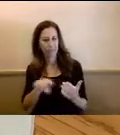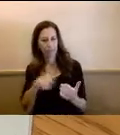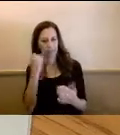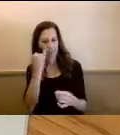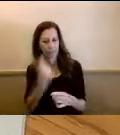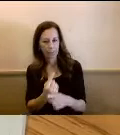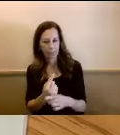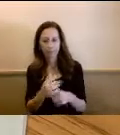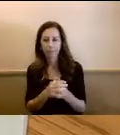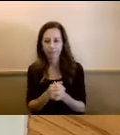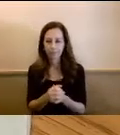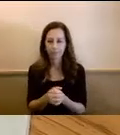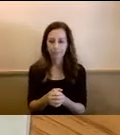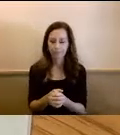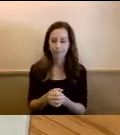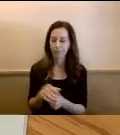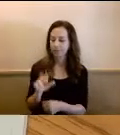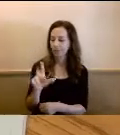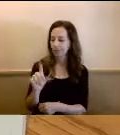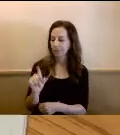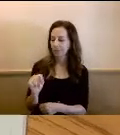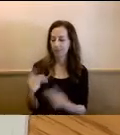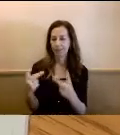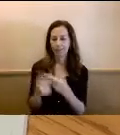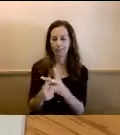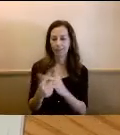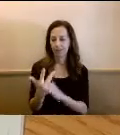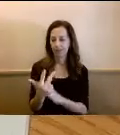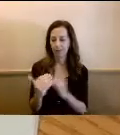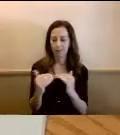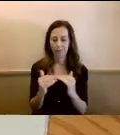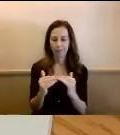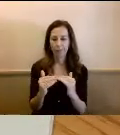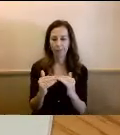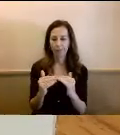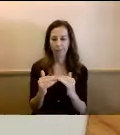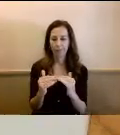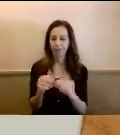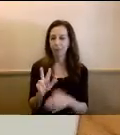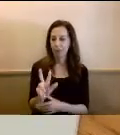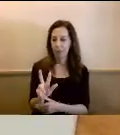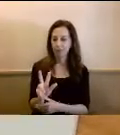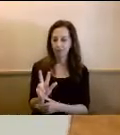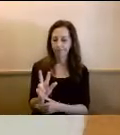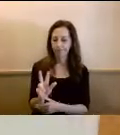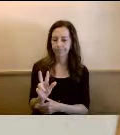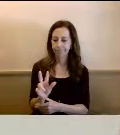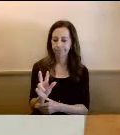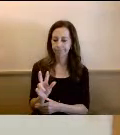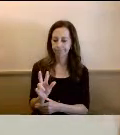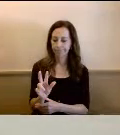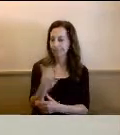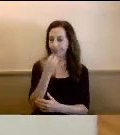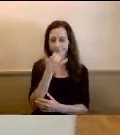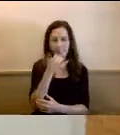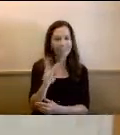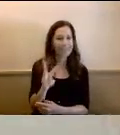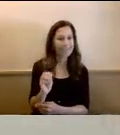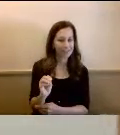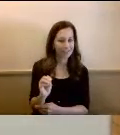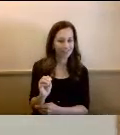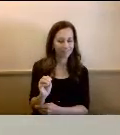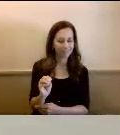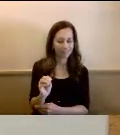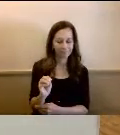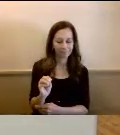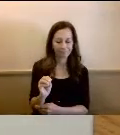Verify that we got it right. 20 times 3 equals 3, or equals